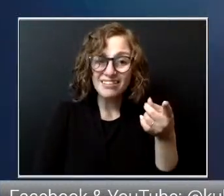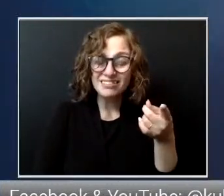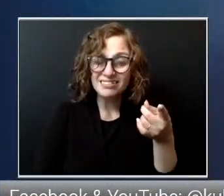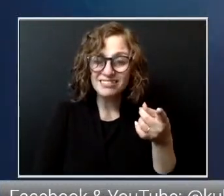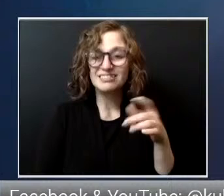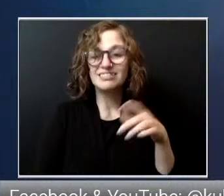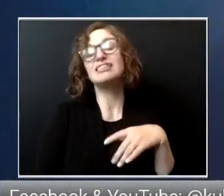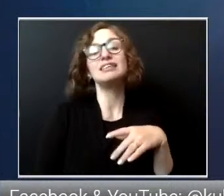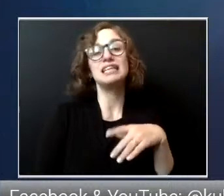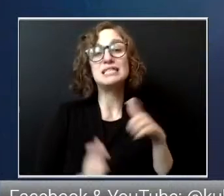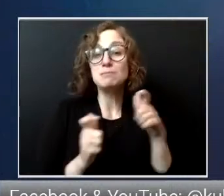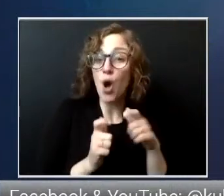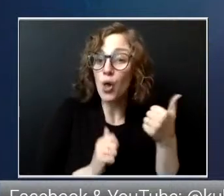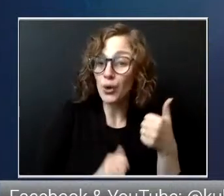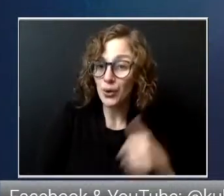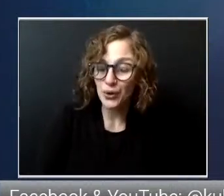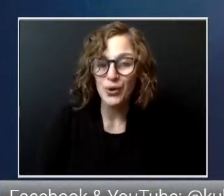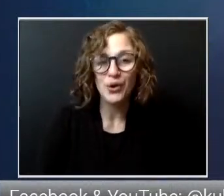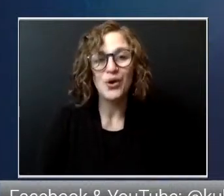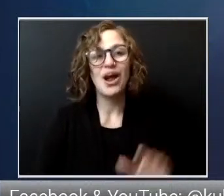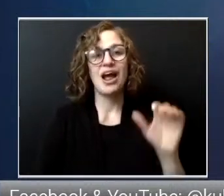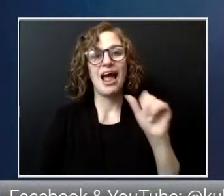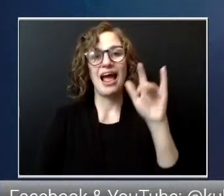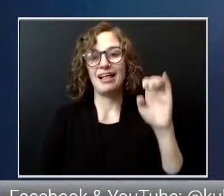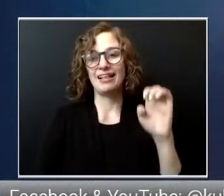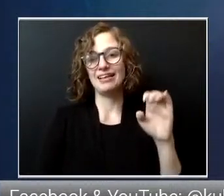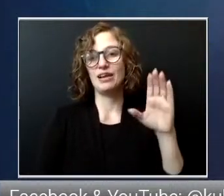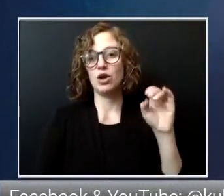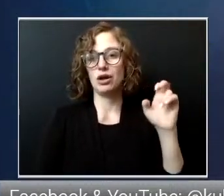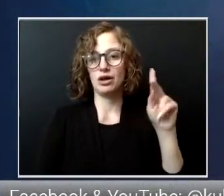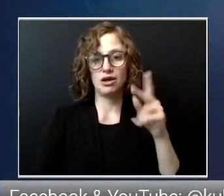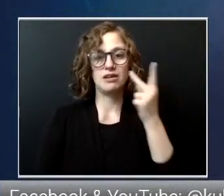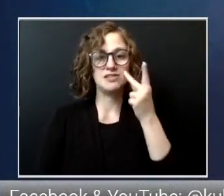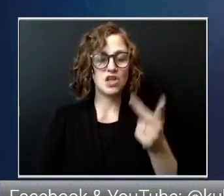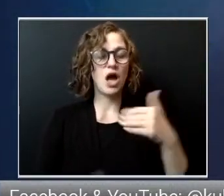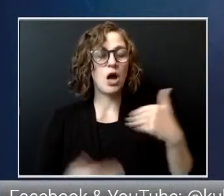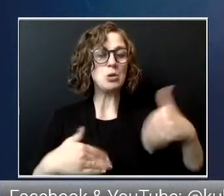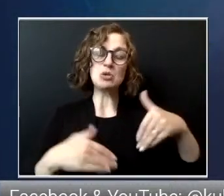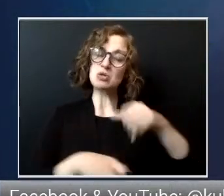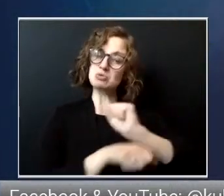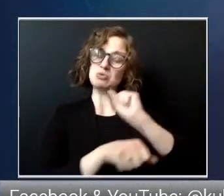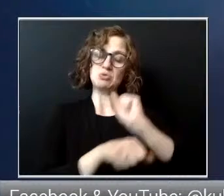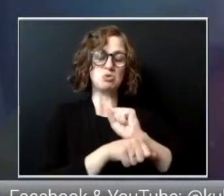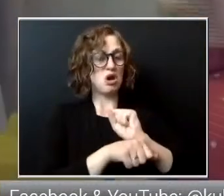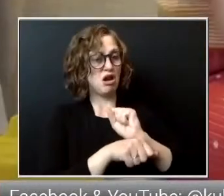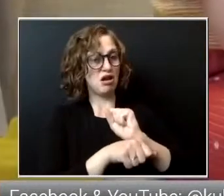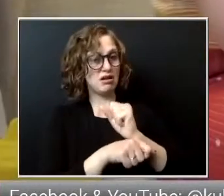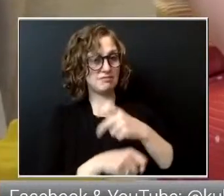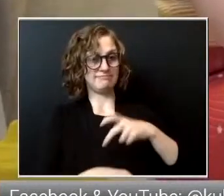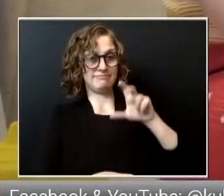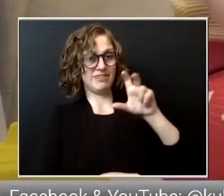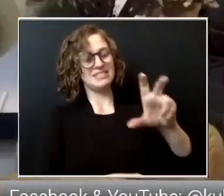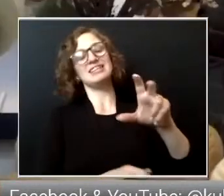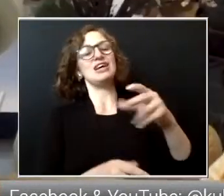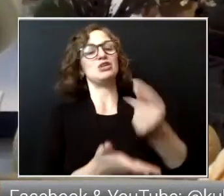saw firsthand the incredible work that went into treating her new baby's heart. Her new baby's right here.